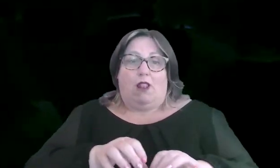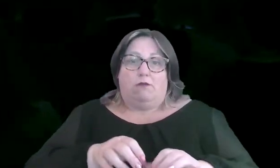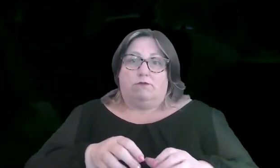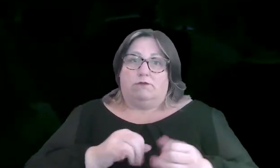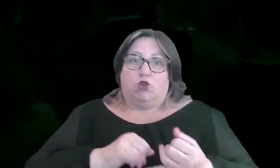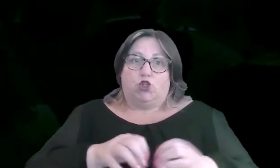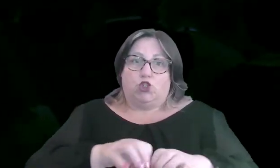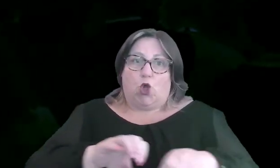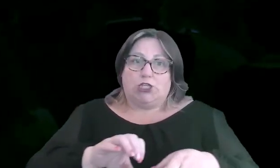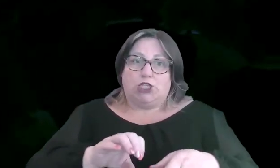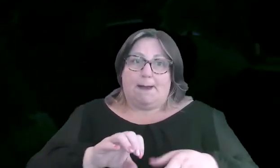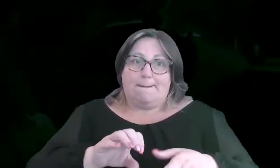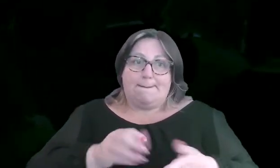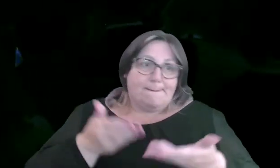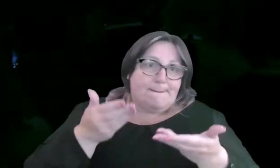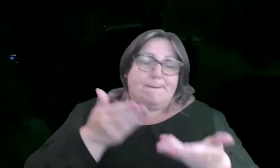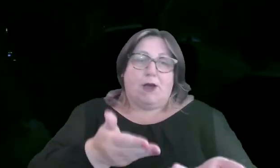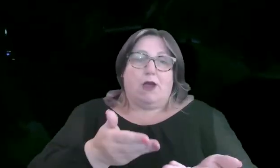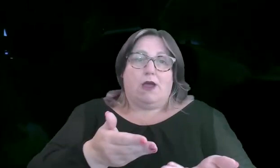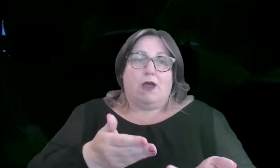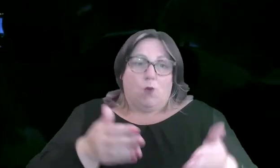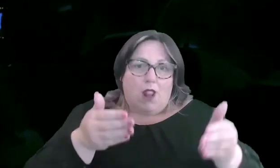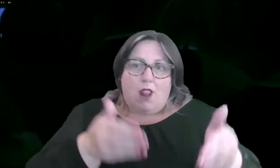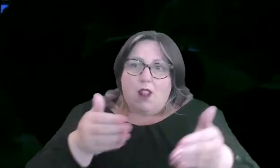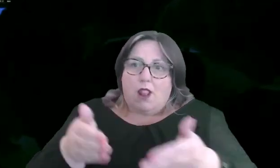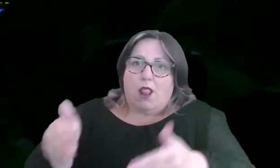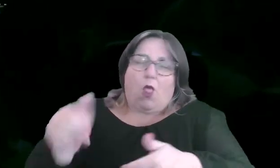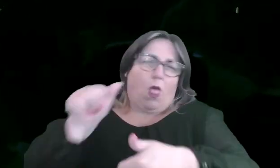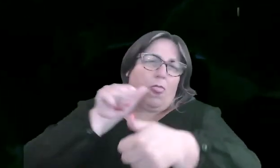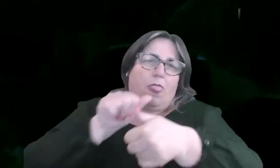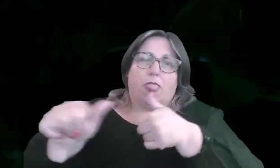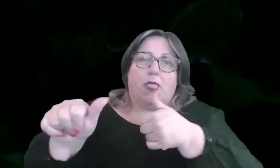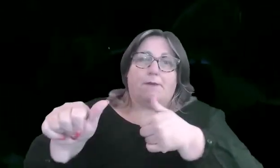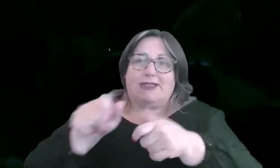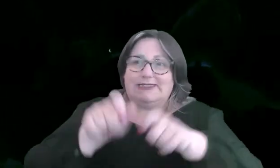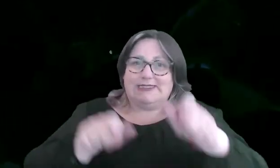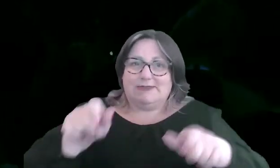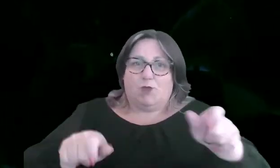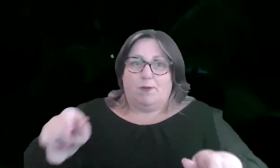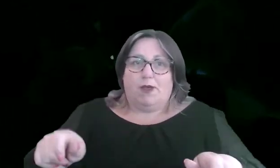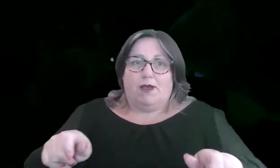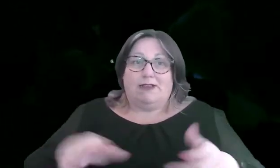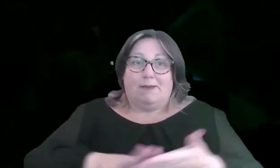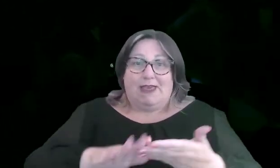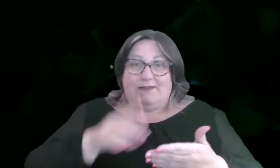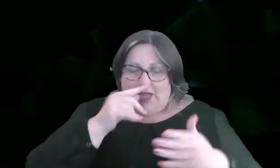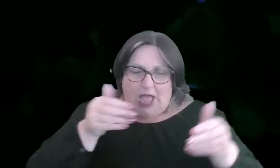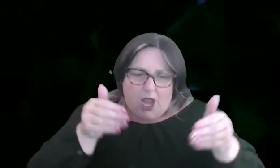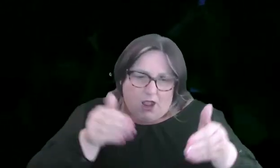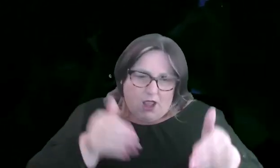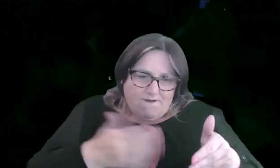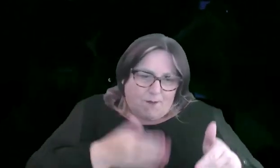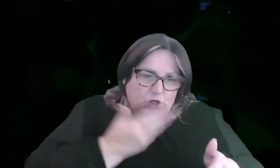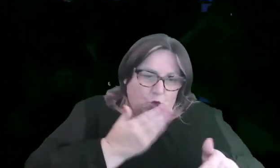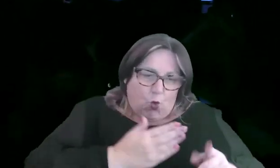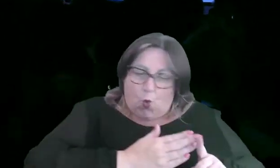brightest postgrads so they can focus their research on the next frontier. So from school all the way through. And on top